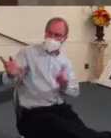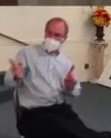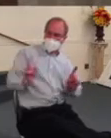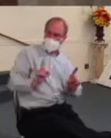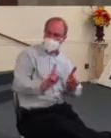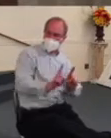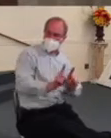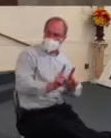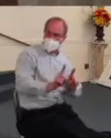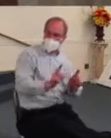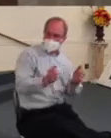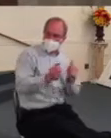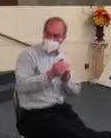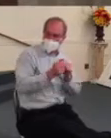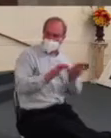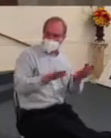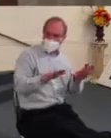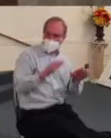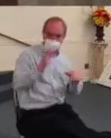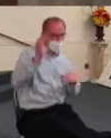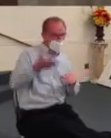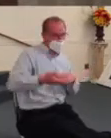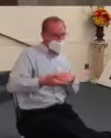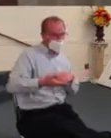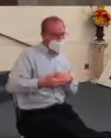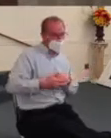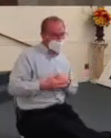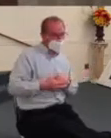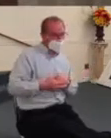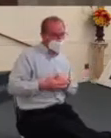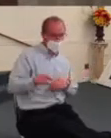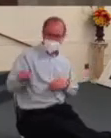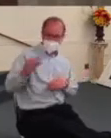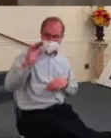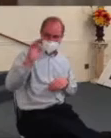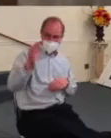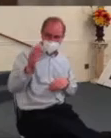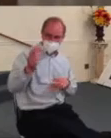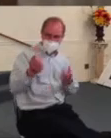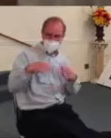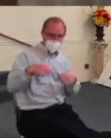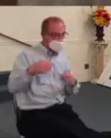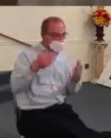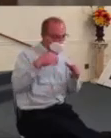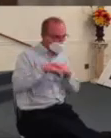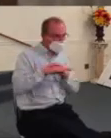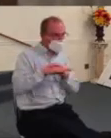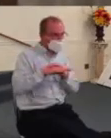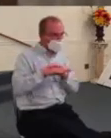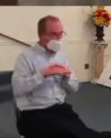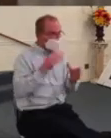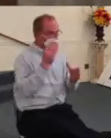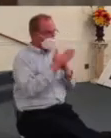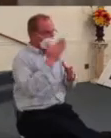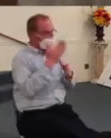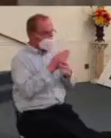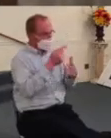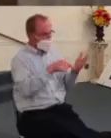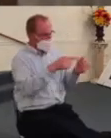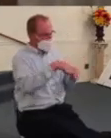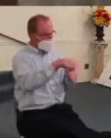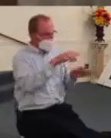invitation. She's come in and gotten in the way of what they're doing. And yet here she